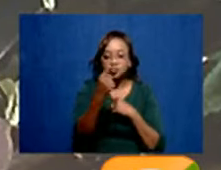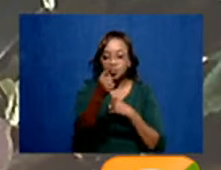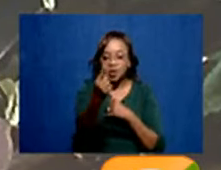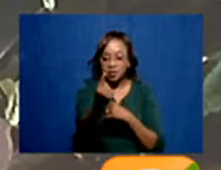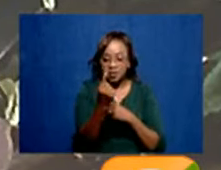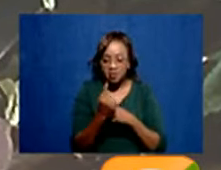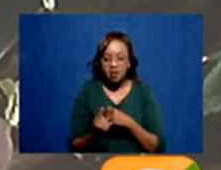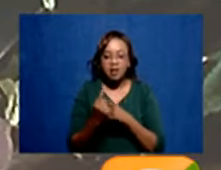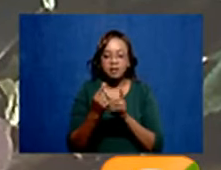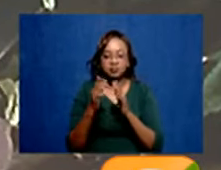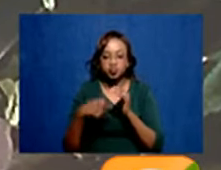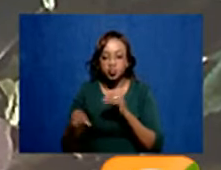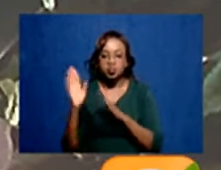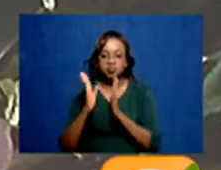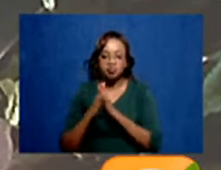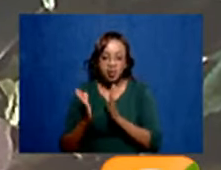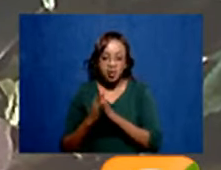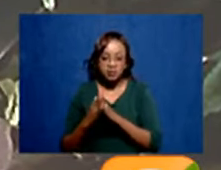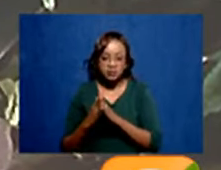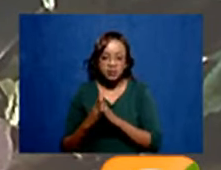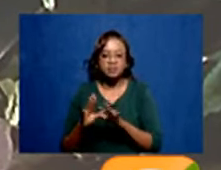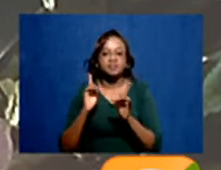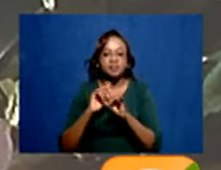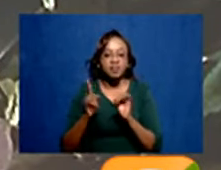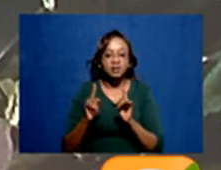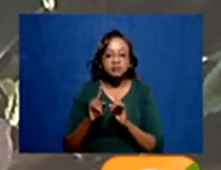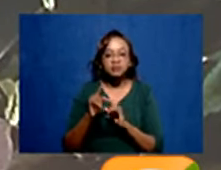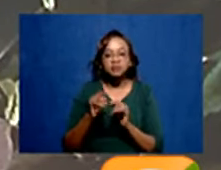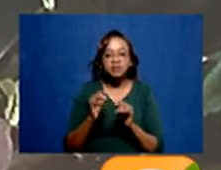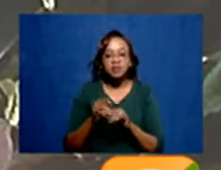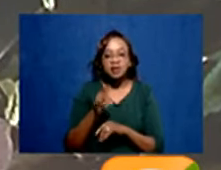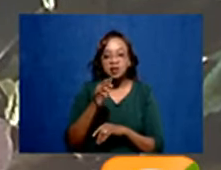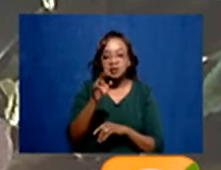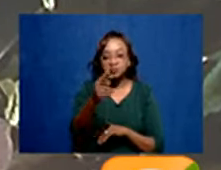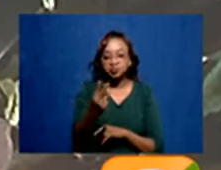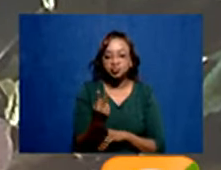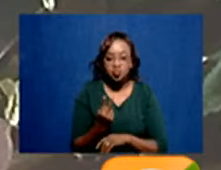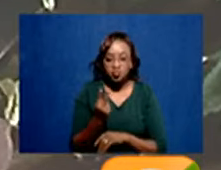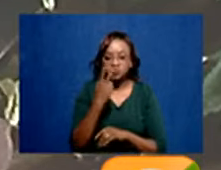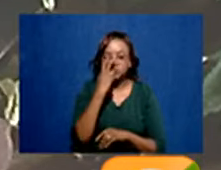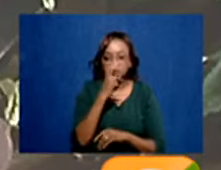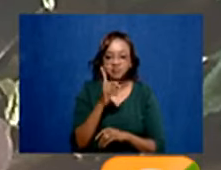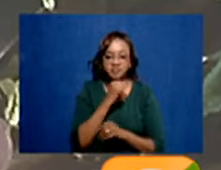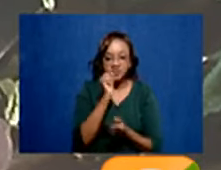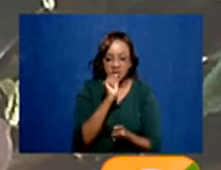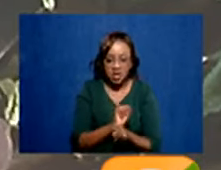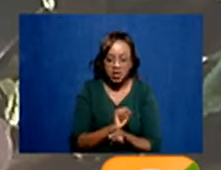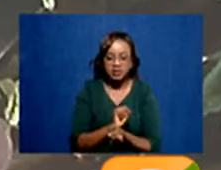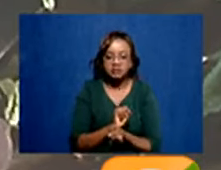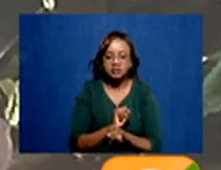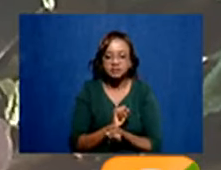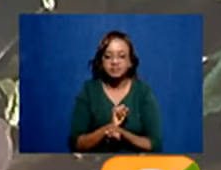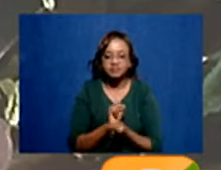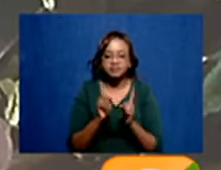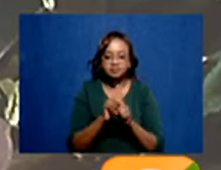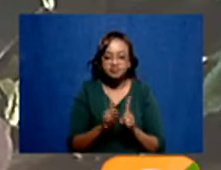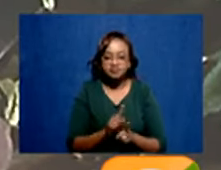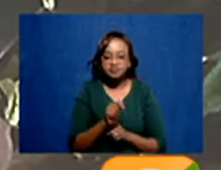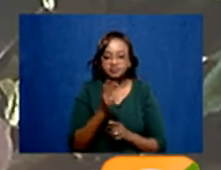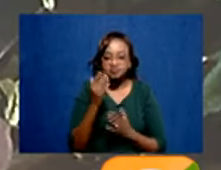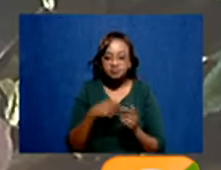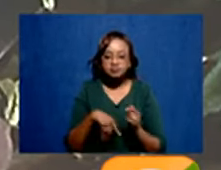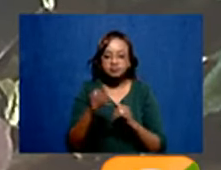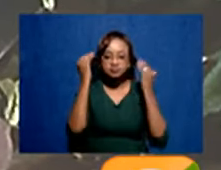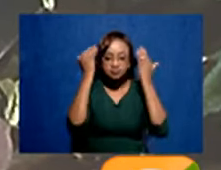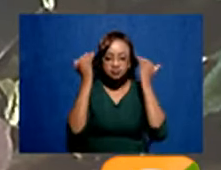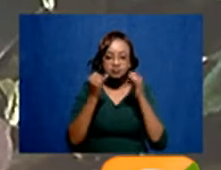requested for assistance to answer the call of nature. And as Laura Otieno reports, 2 of the suspects have been rearrested and are expected to